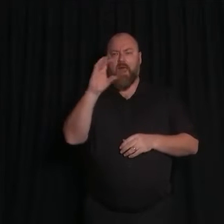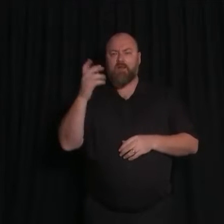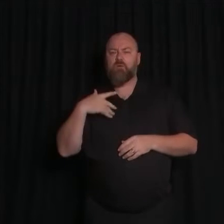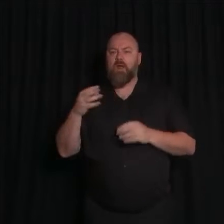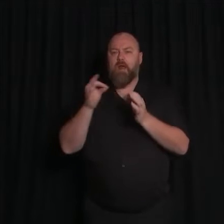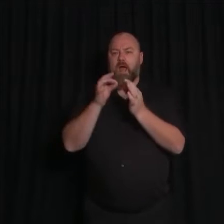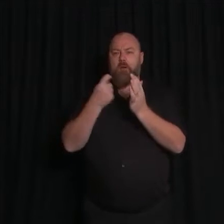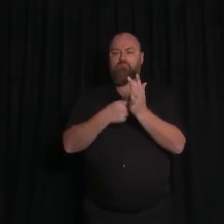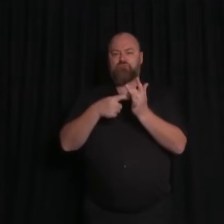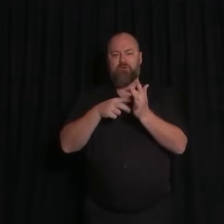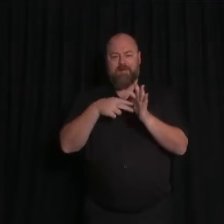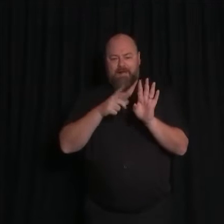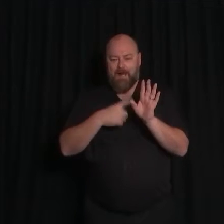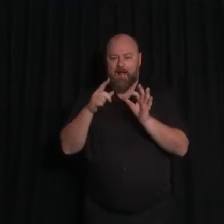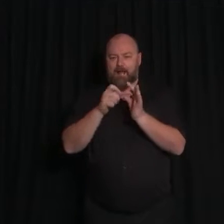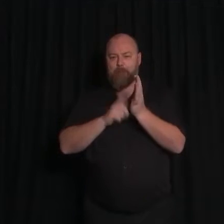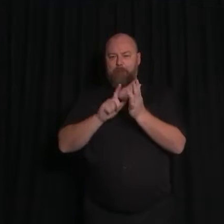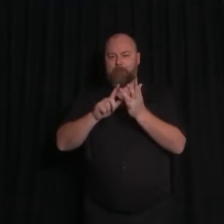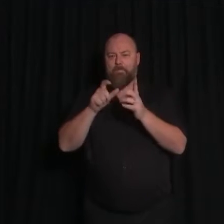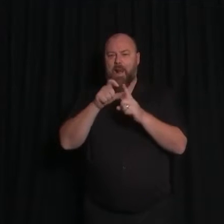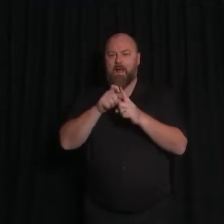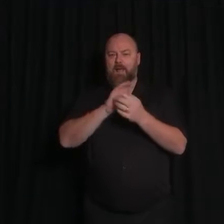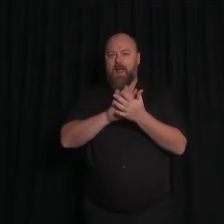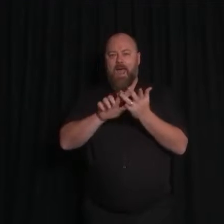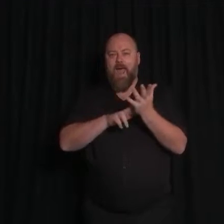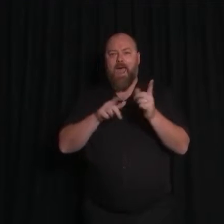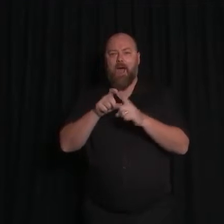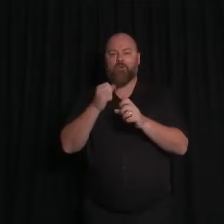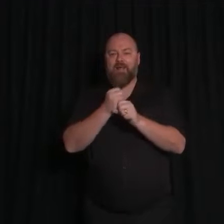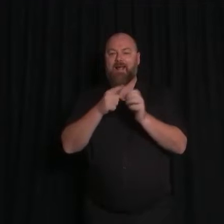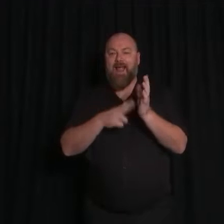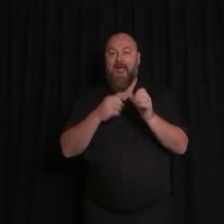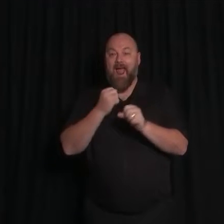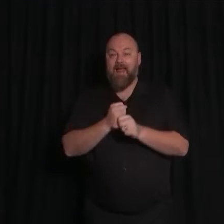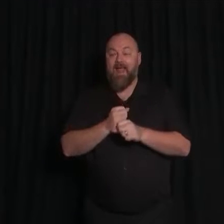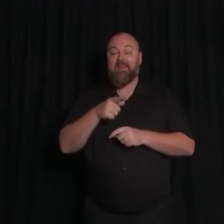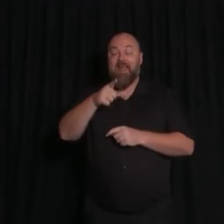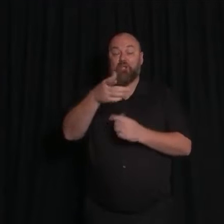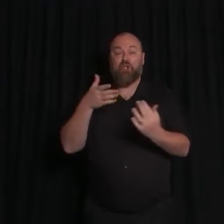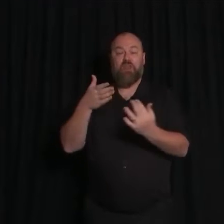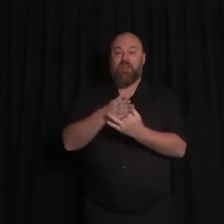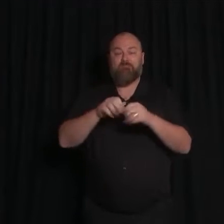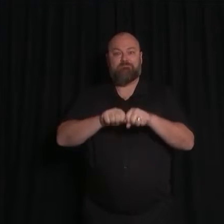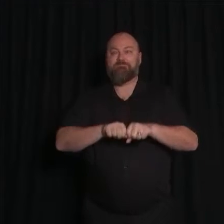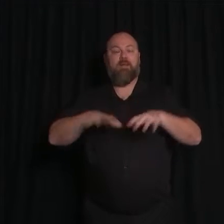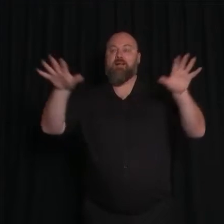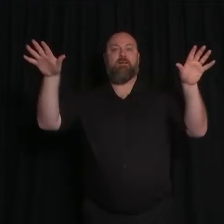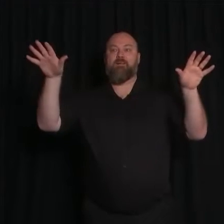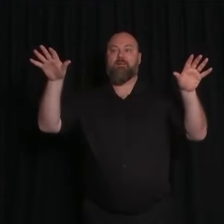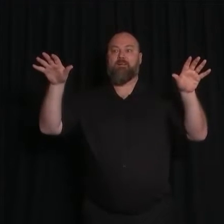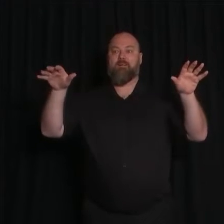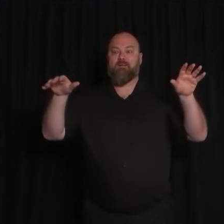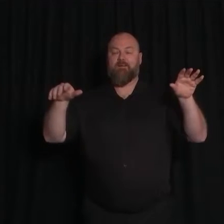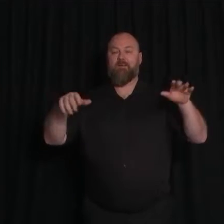Bloodhound Gang and a few other that's sort of where it was, and then you just disrupted onto the scene with this